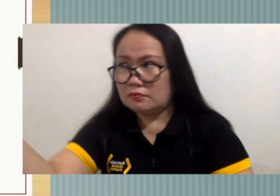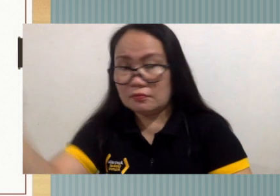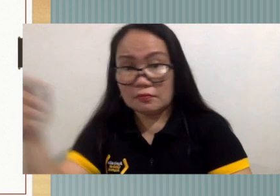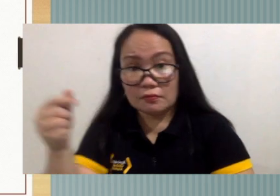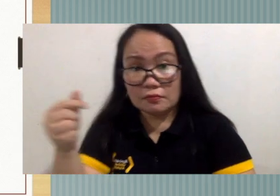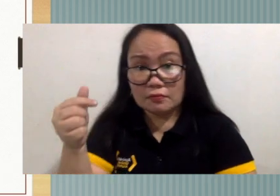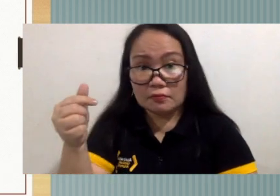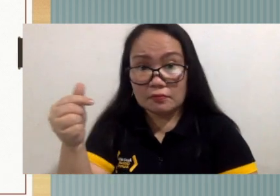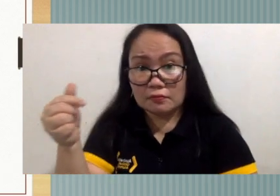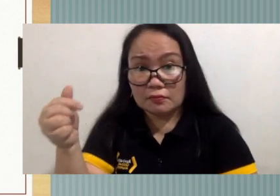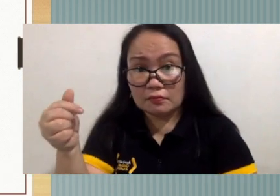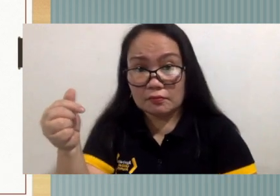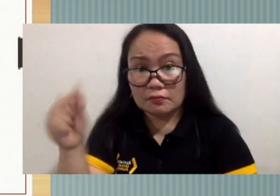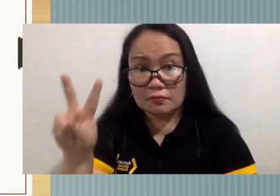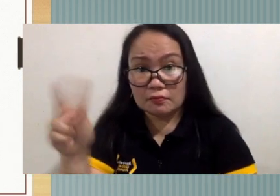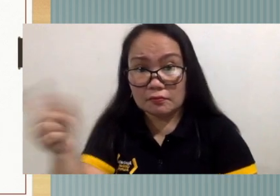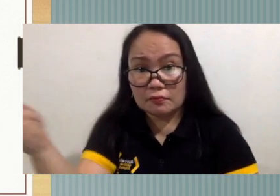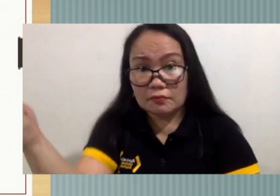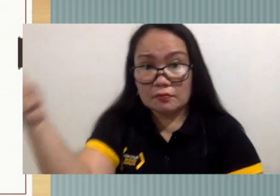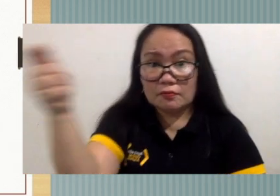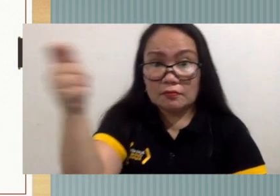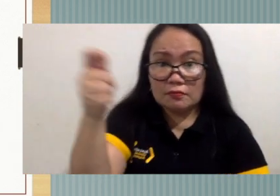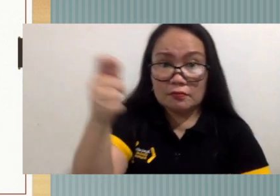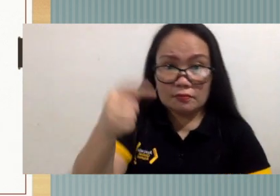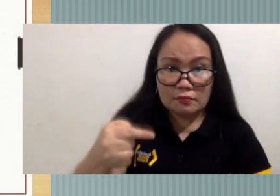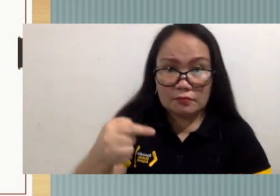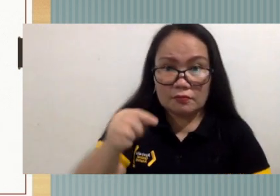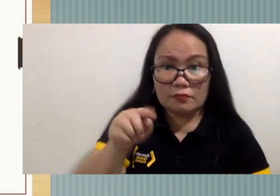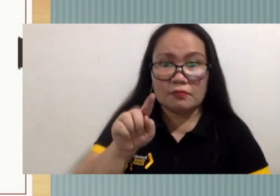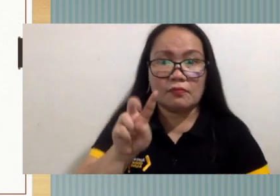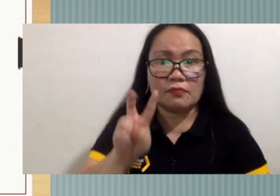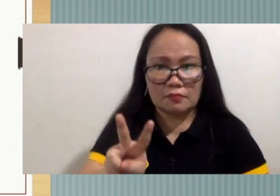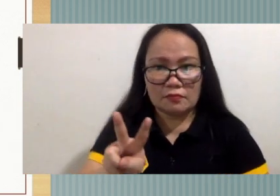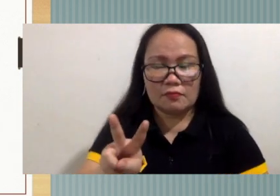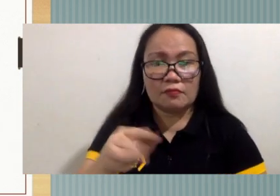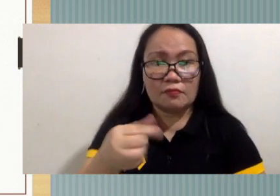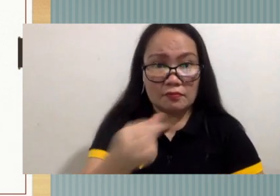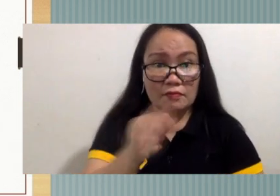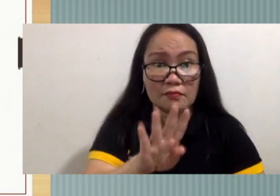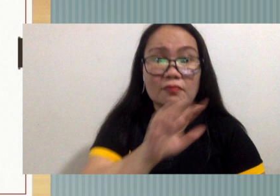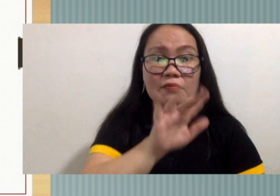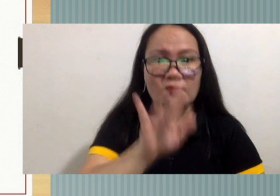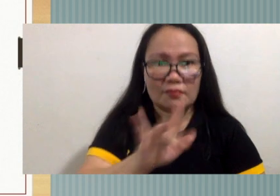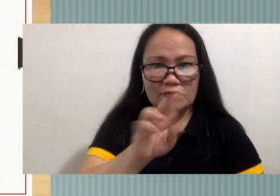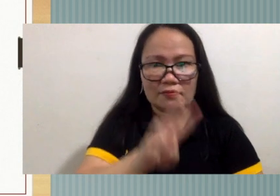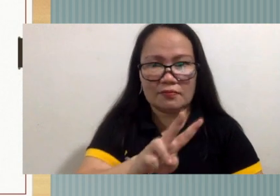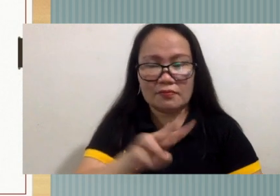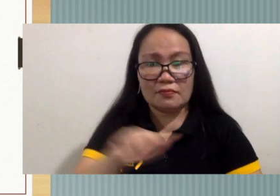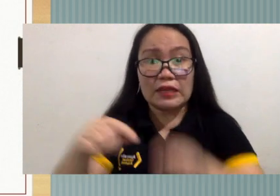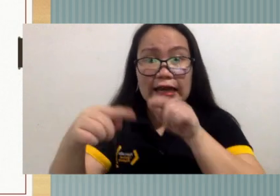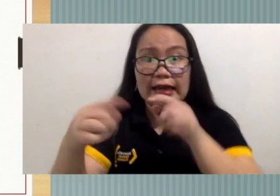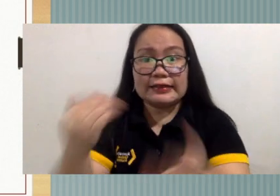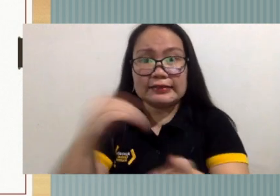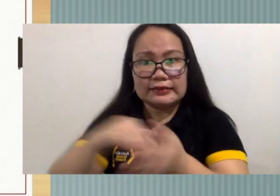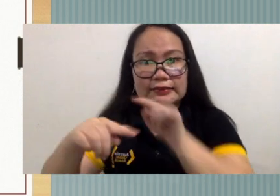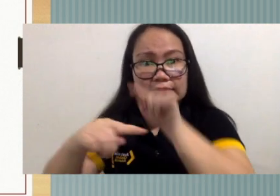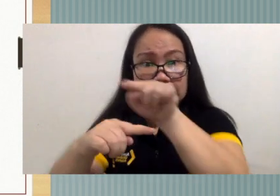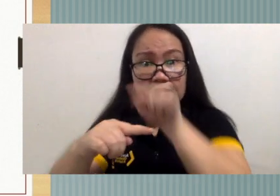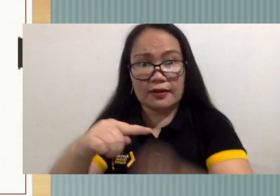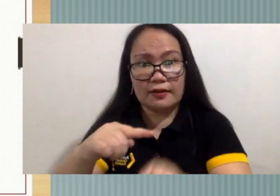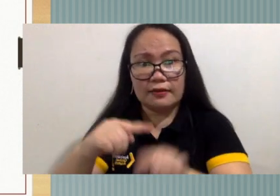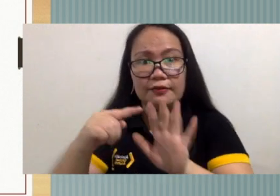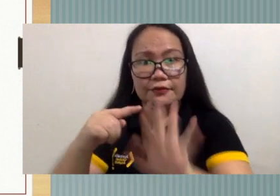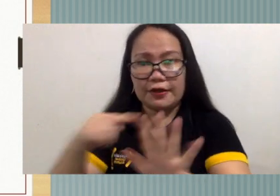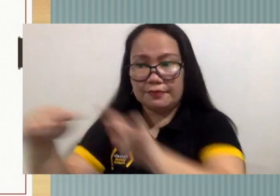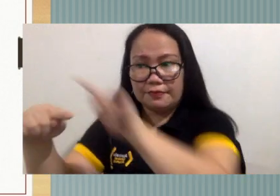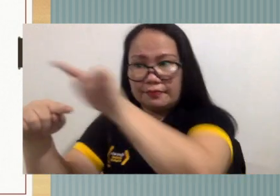Lipat natin si positive 2. And then, plus 4 square root of 2. So, divide both sides